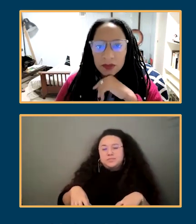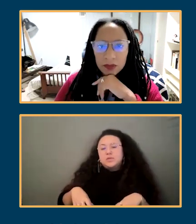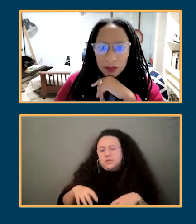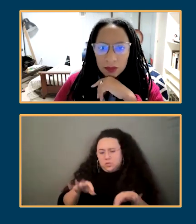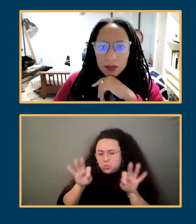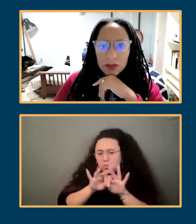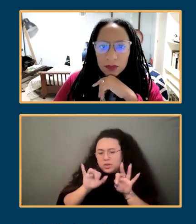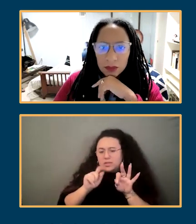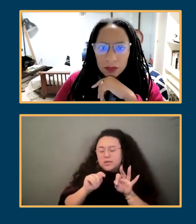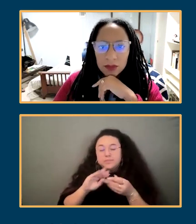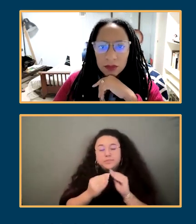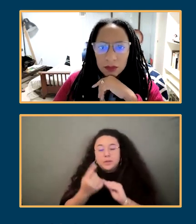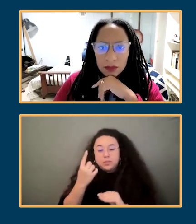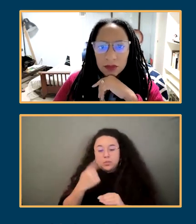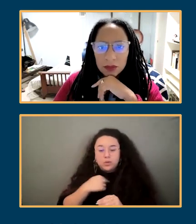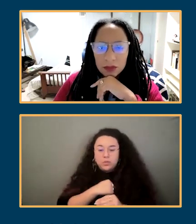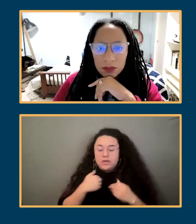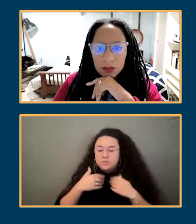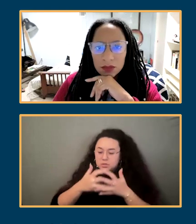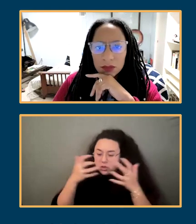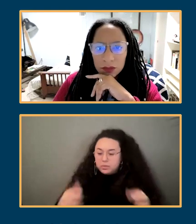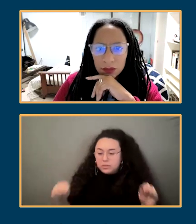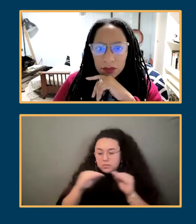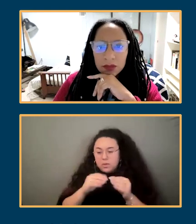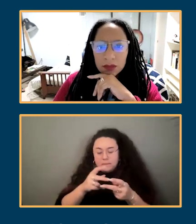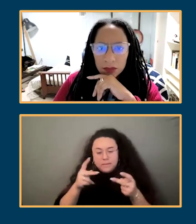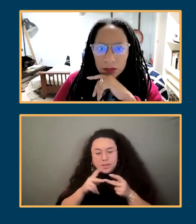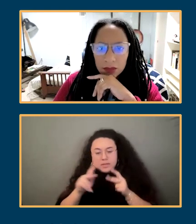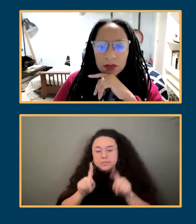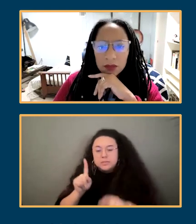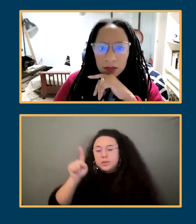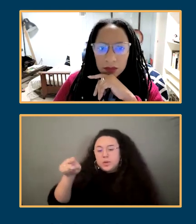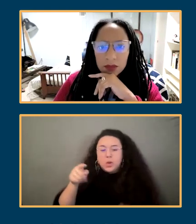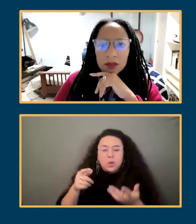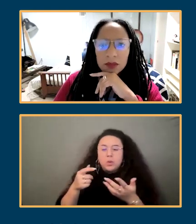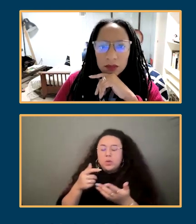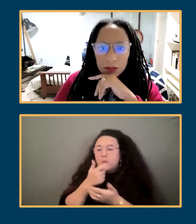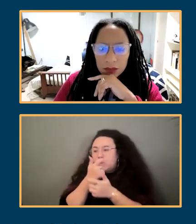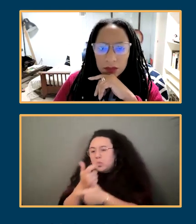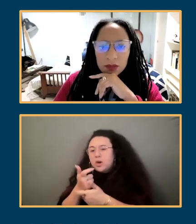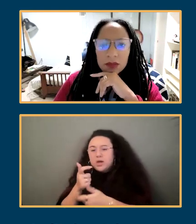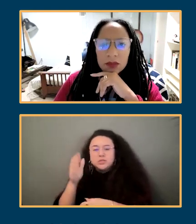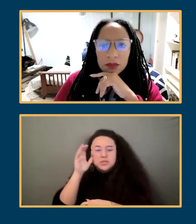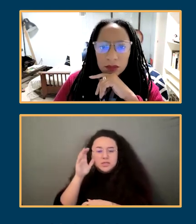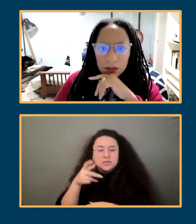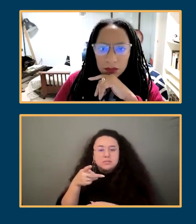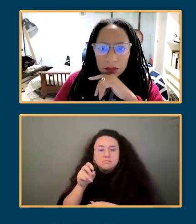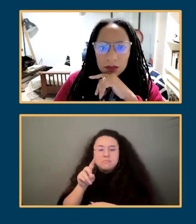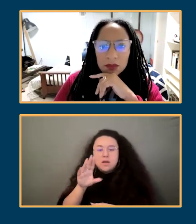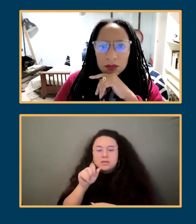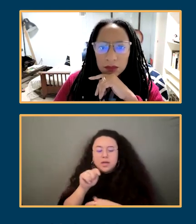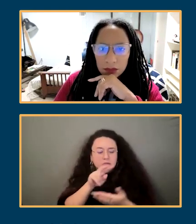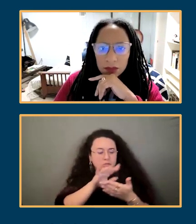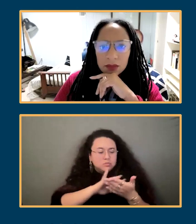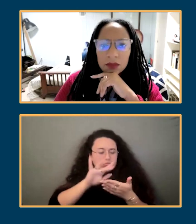say, number one, because we have so many more places where people can go. We have podcasts now, social media. We